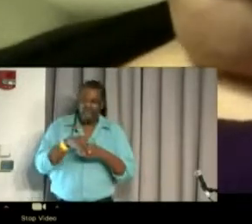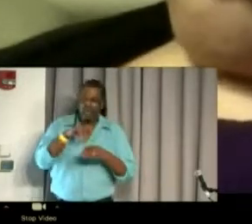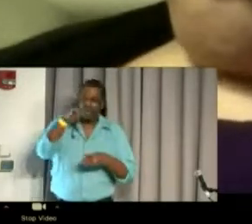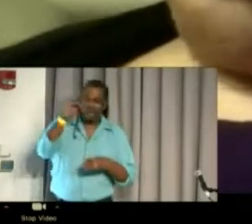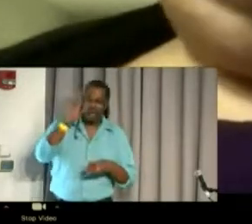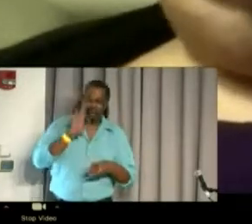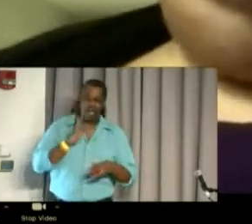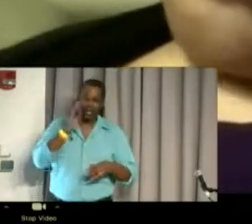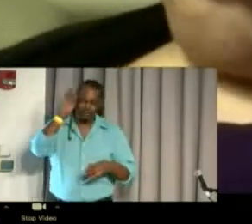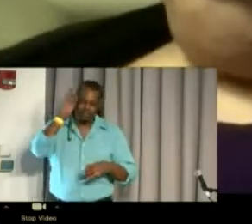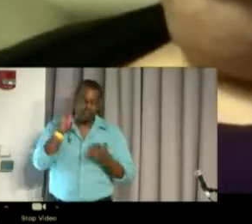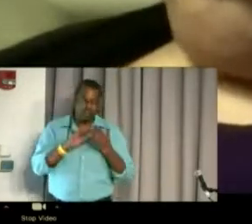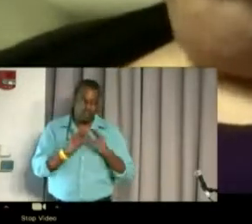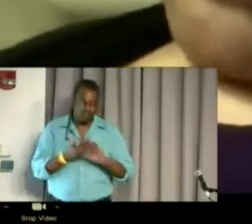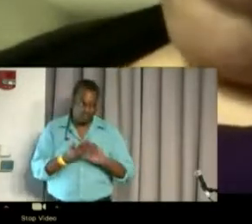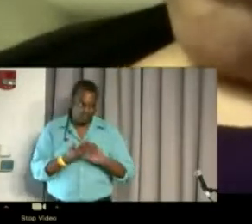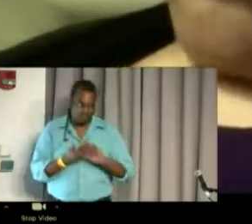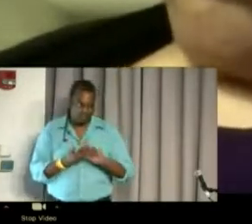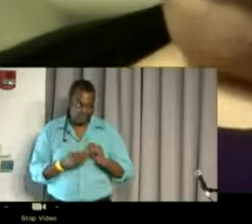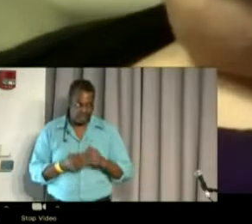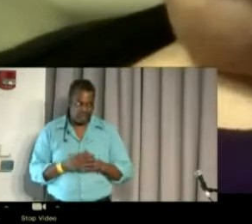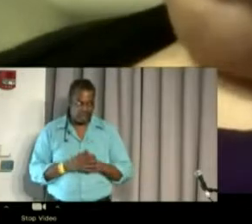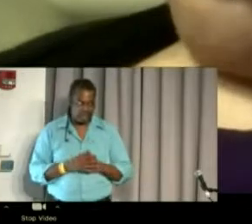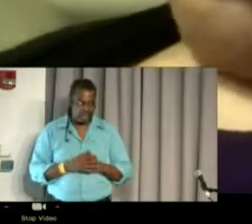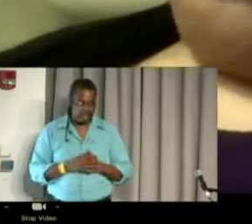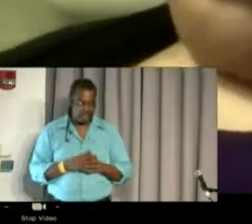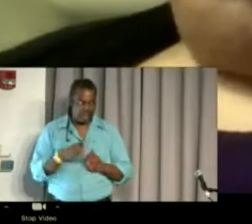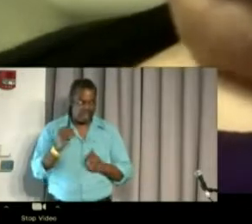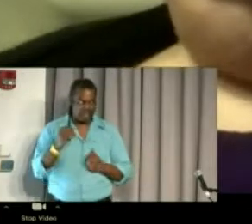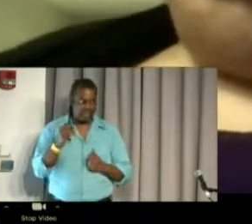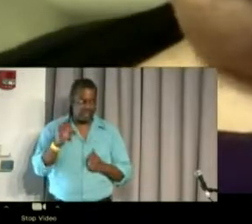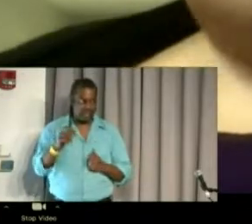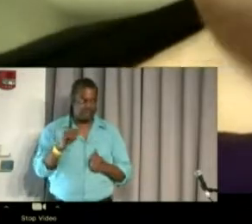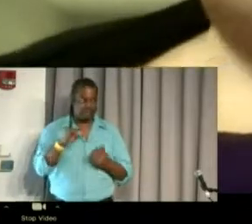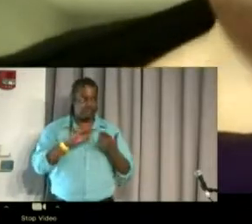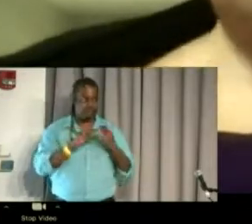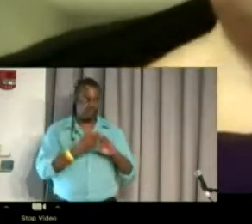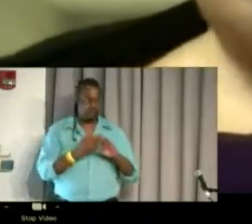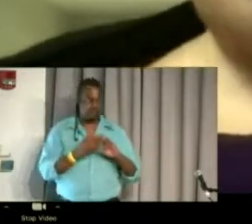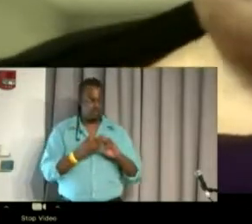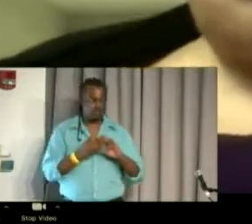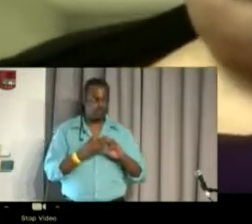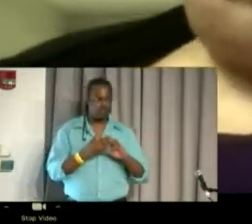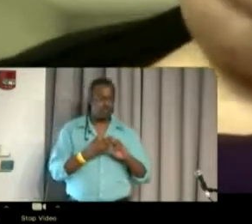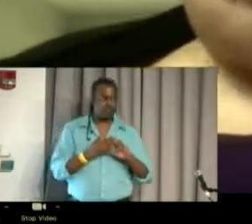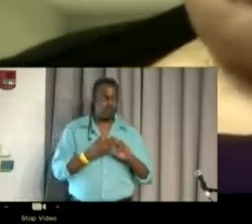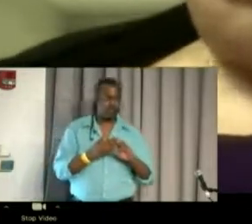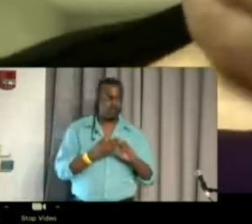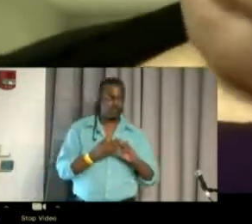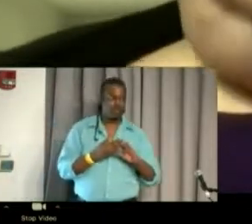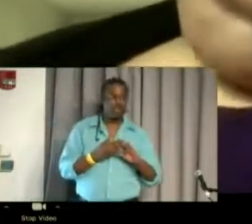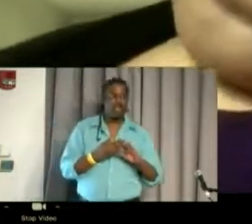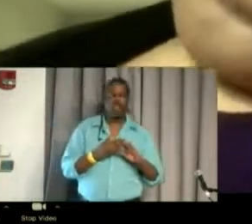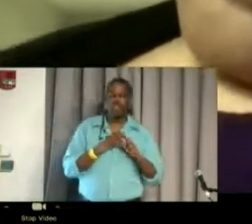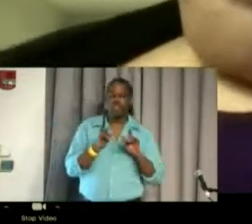that the landfills in Black and Brown communities accounted for 40% of the total estimated commercial landfill capacity in the